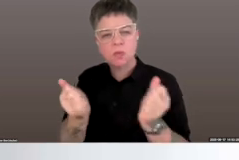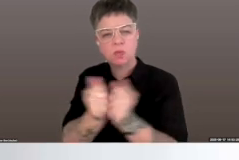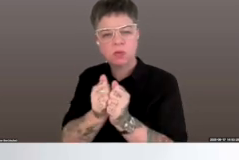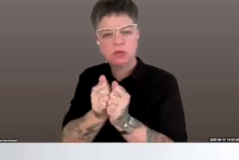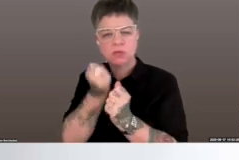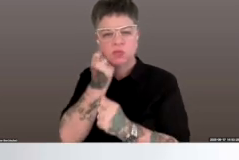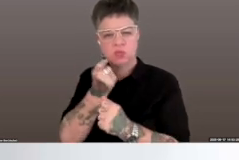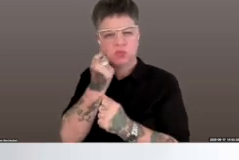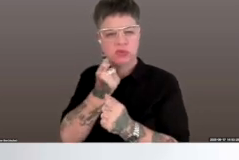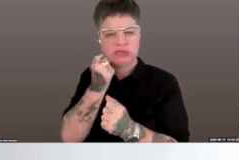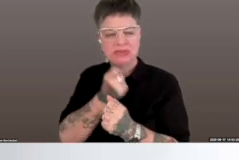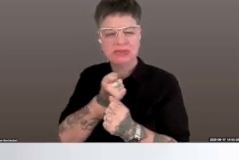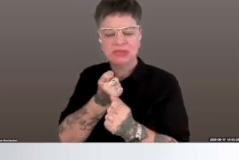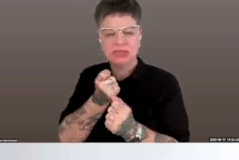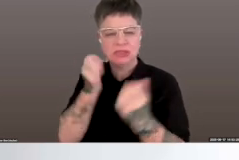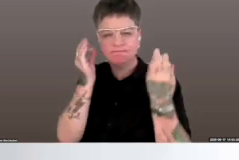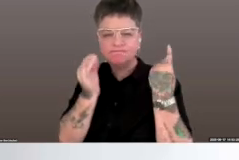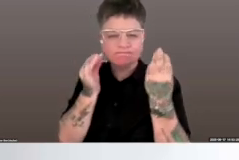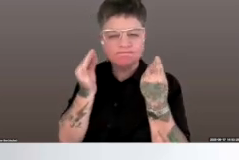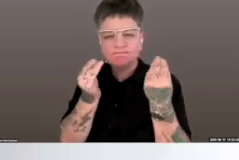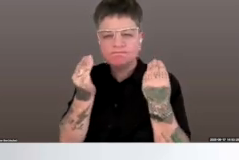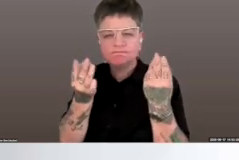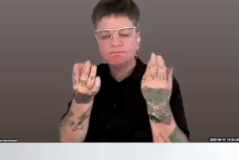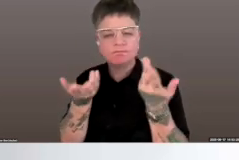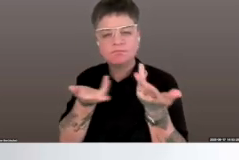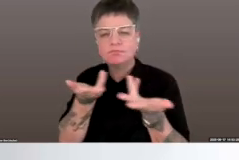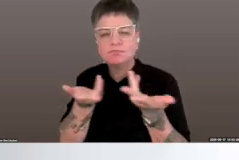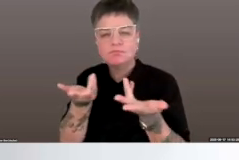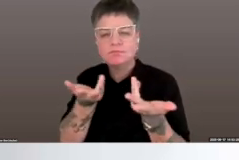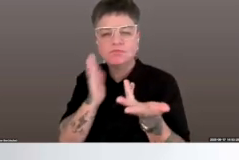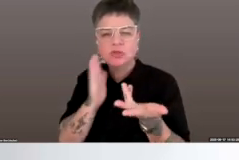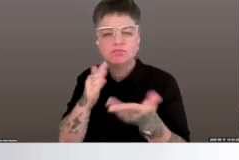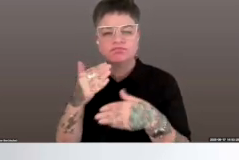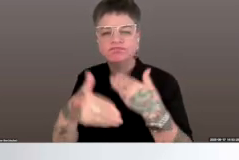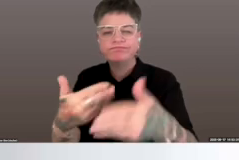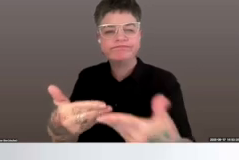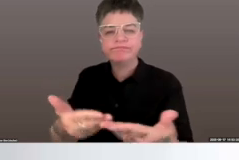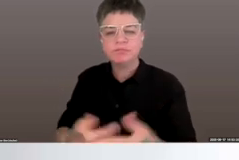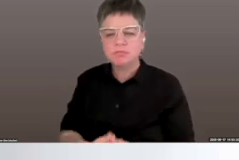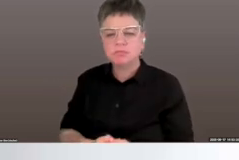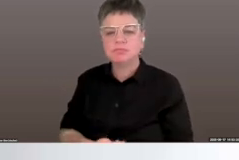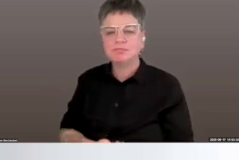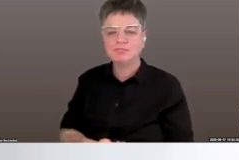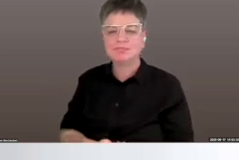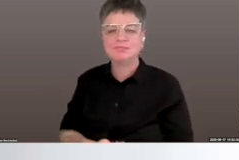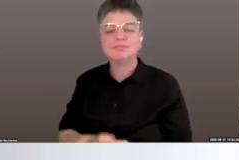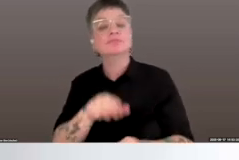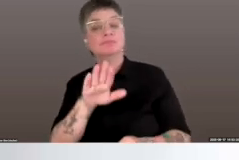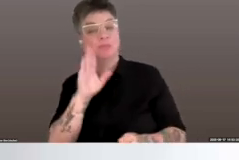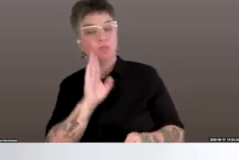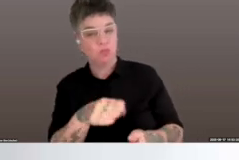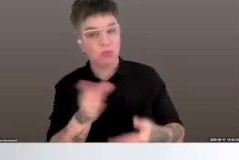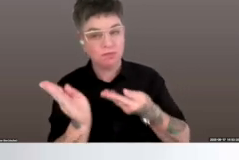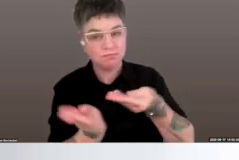latest thinking as to what is going to proceed? I will pass this off to Inder to answer